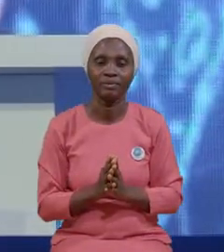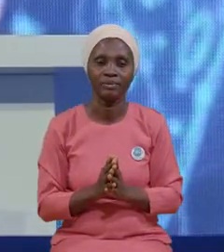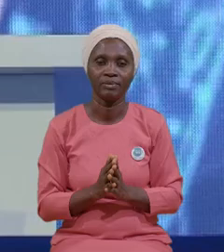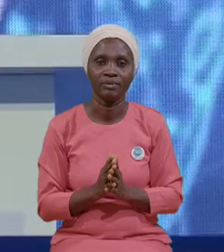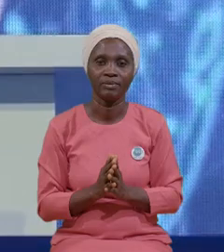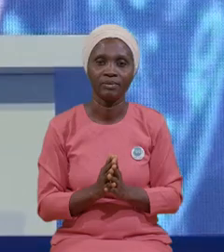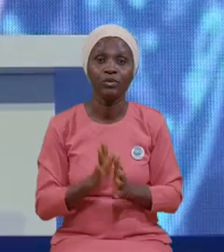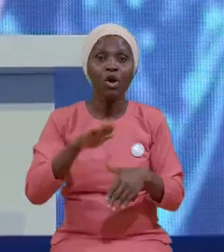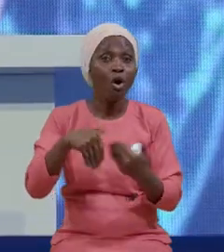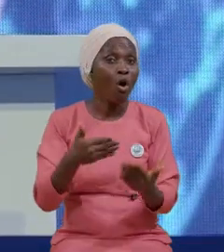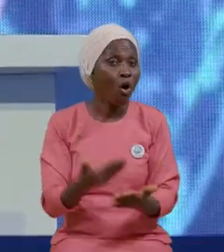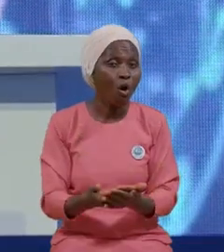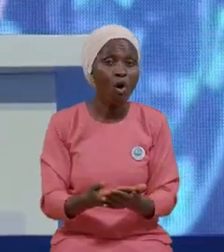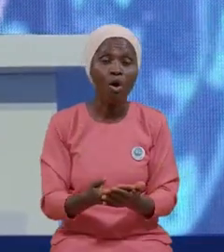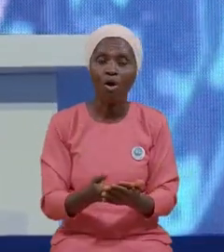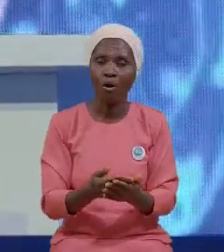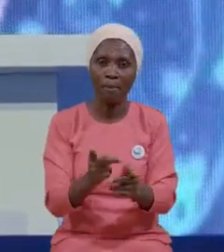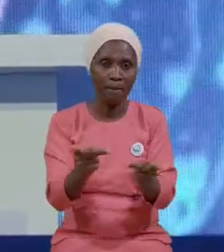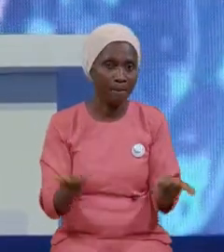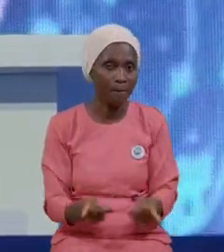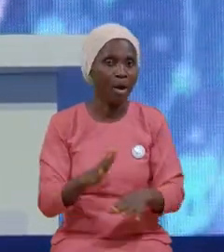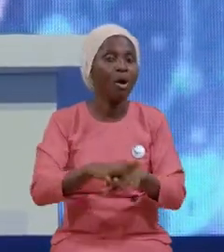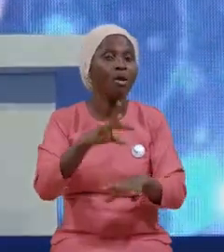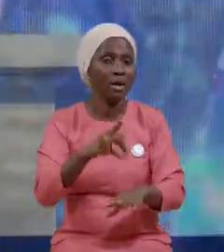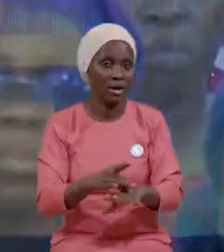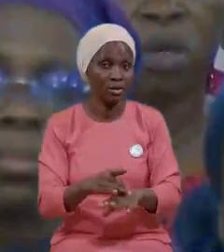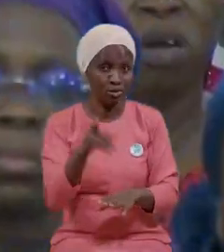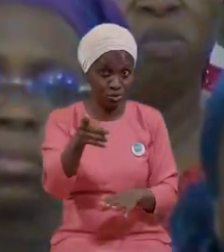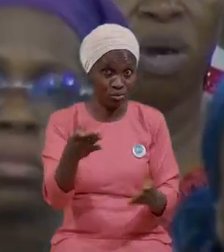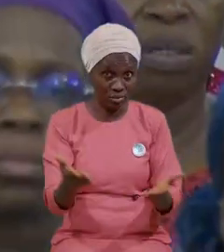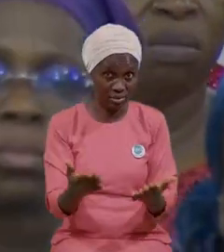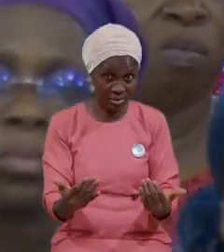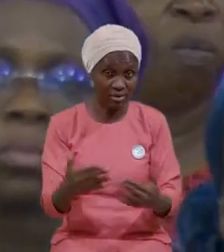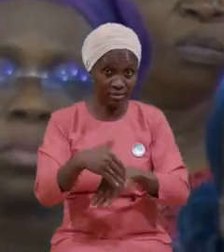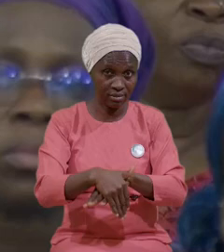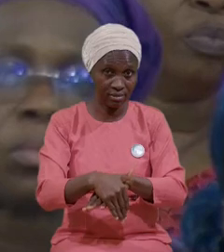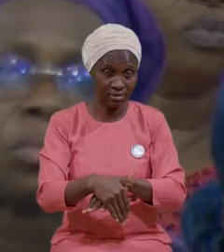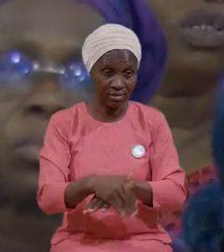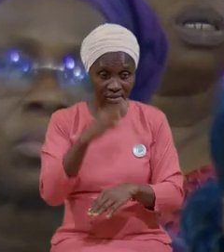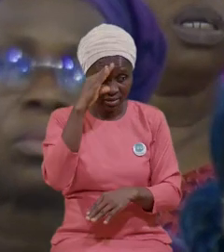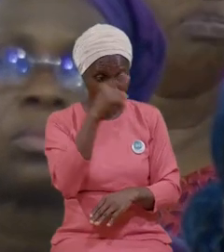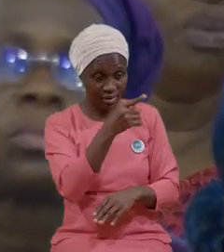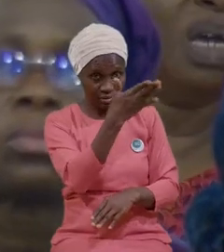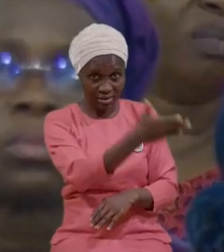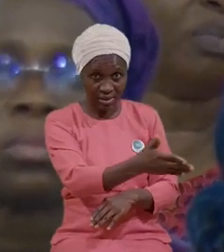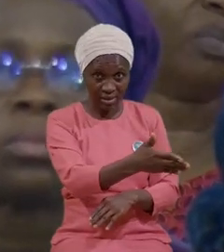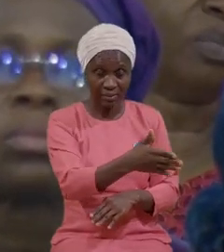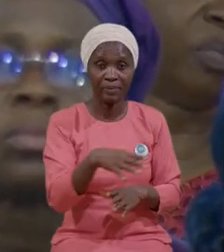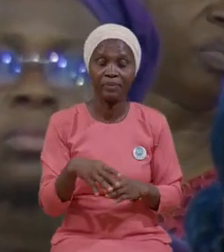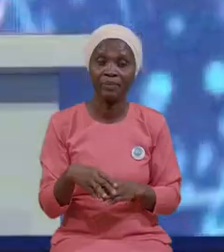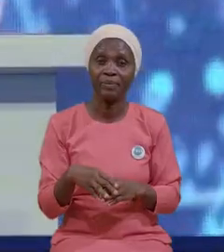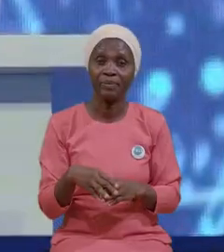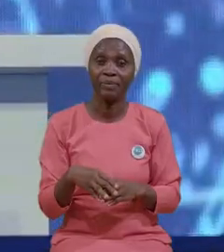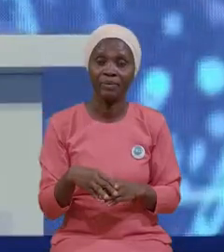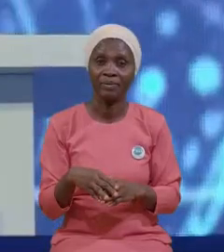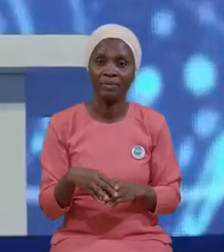All the ends of the earth. You here tonight. Him there over there.